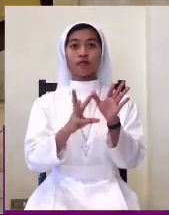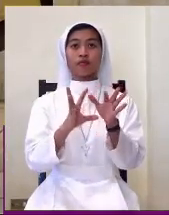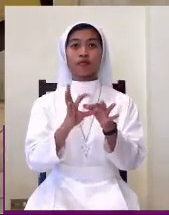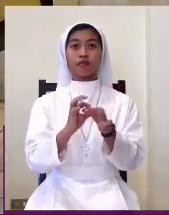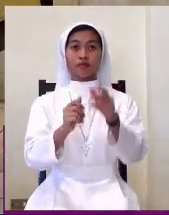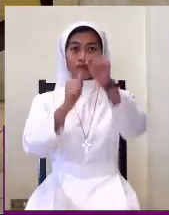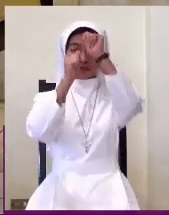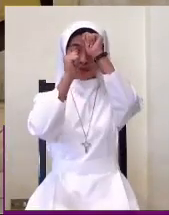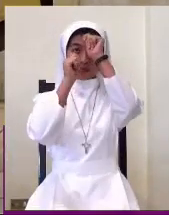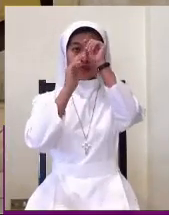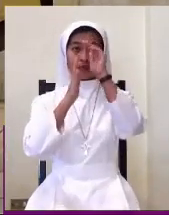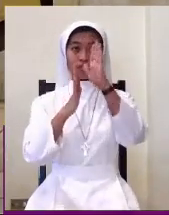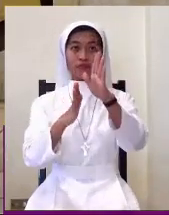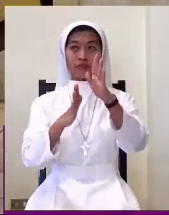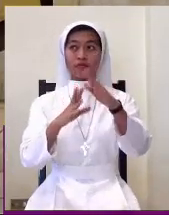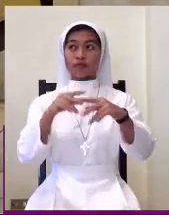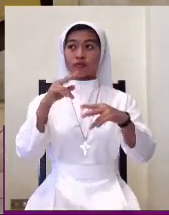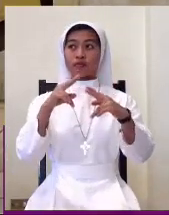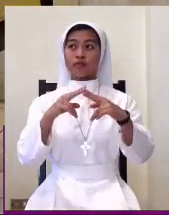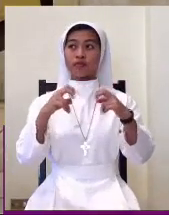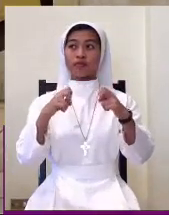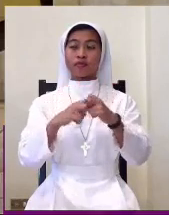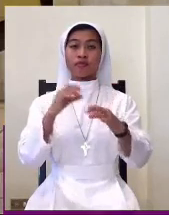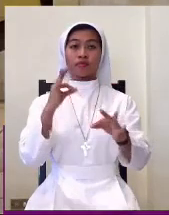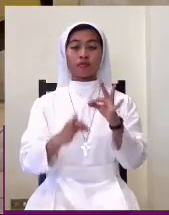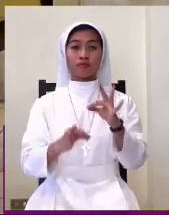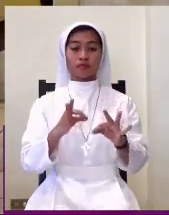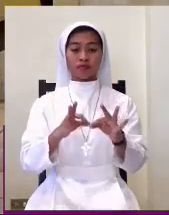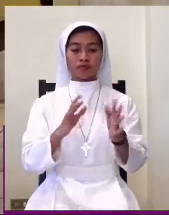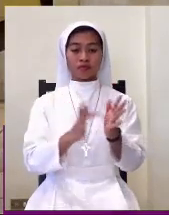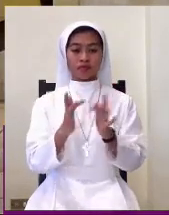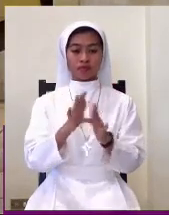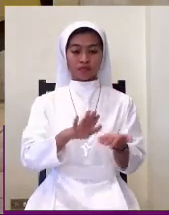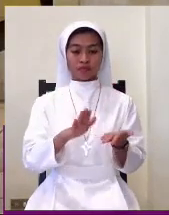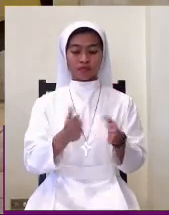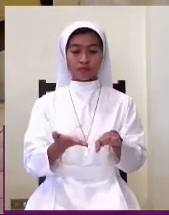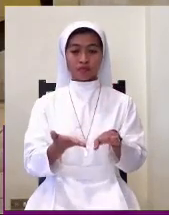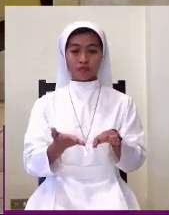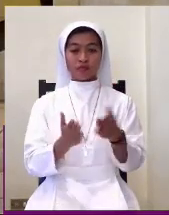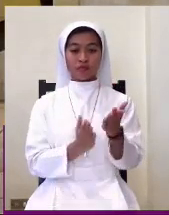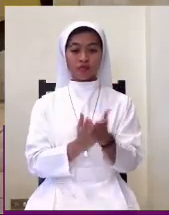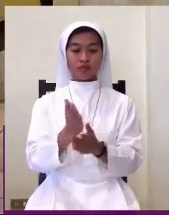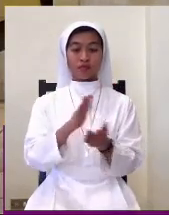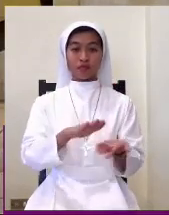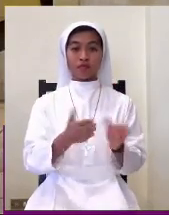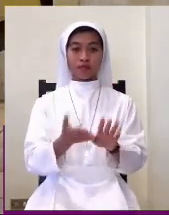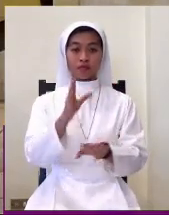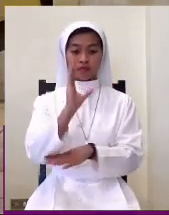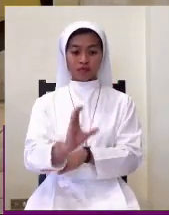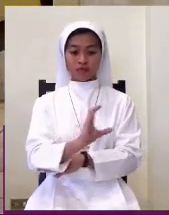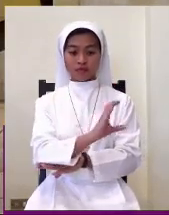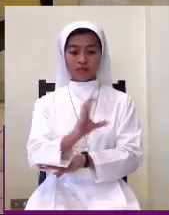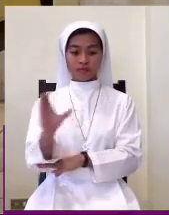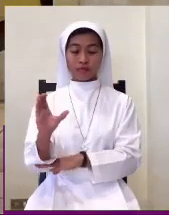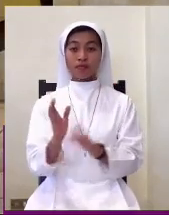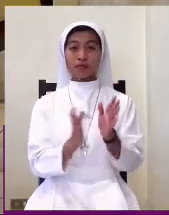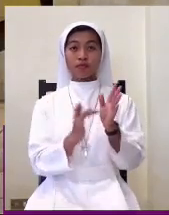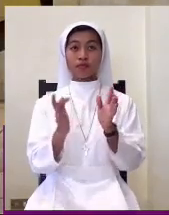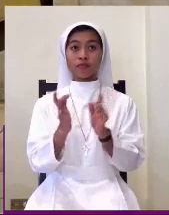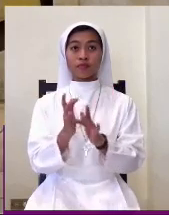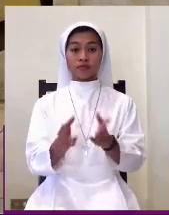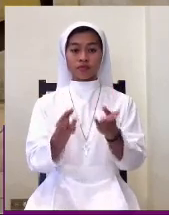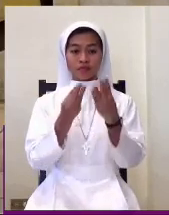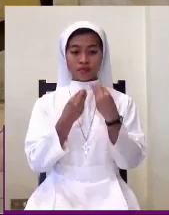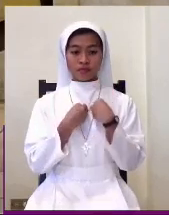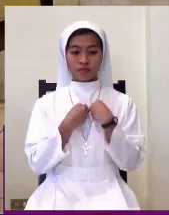own life, by dying on the cross. In His powerlessness, Jesus gives us the